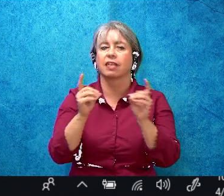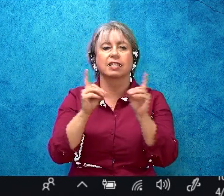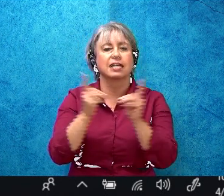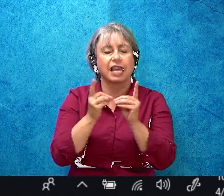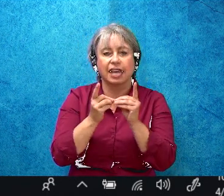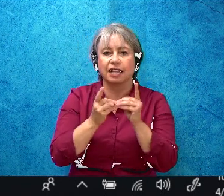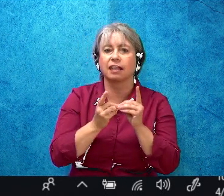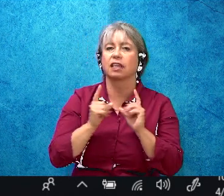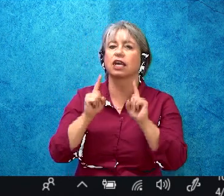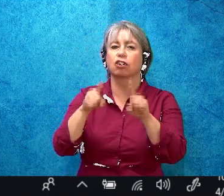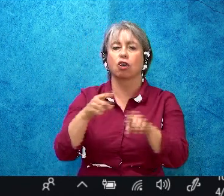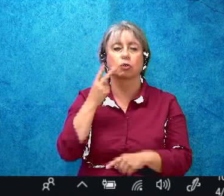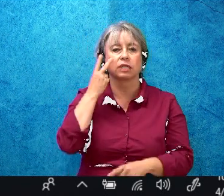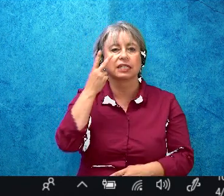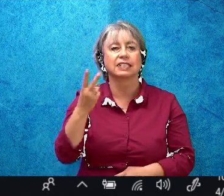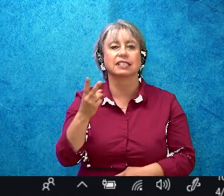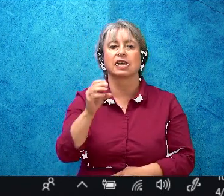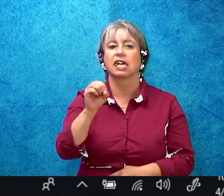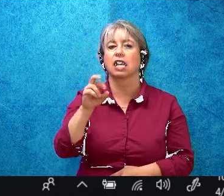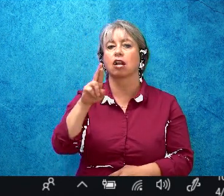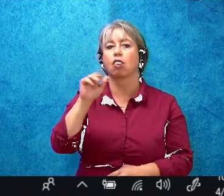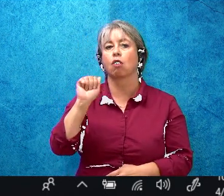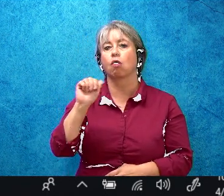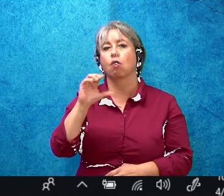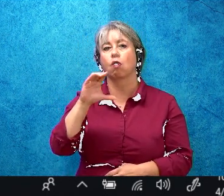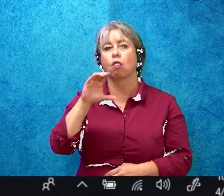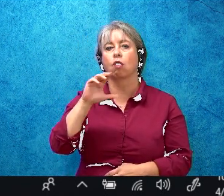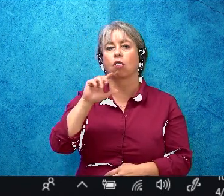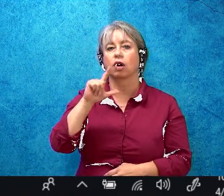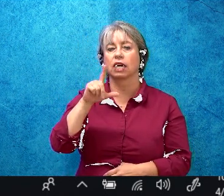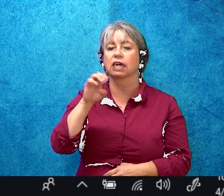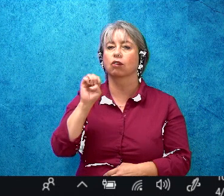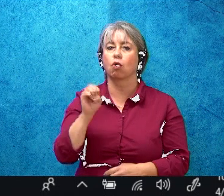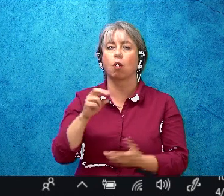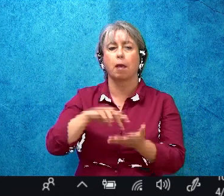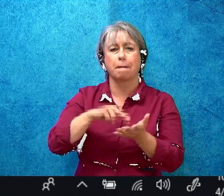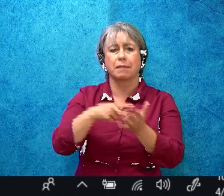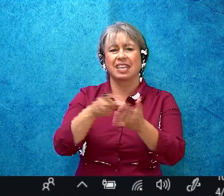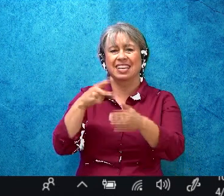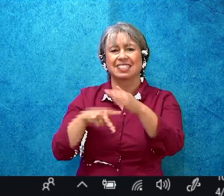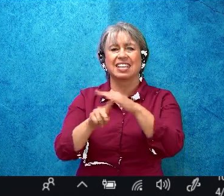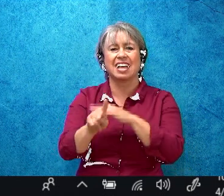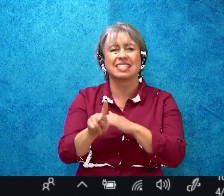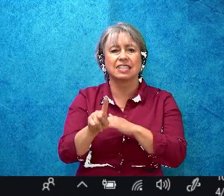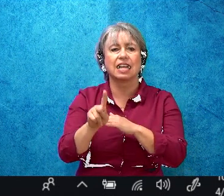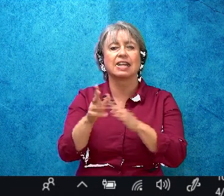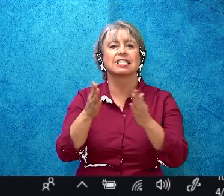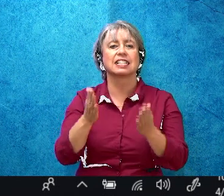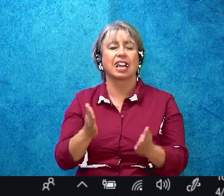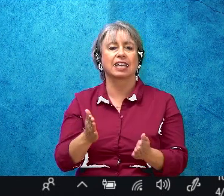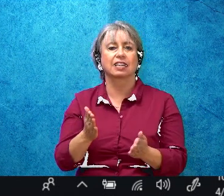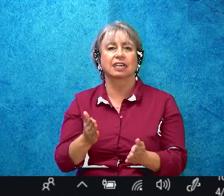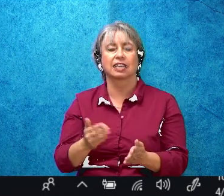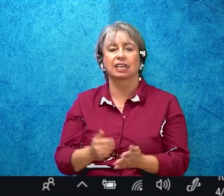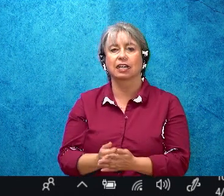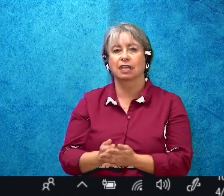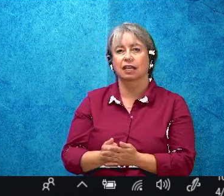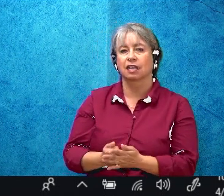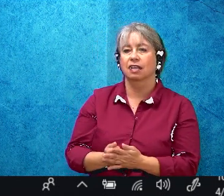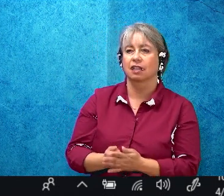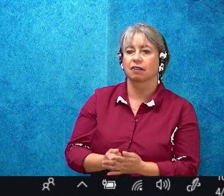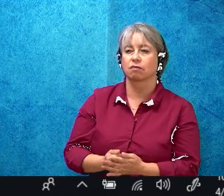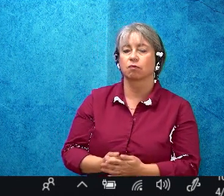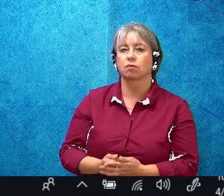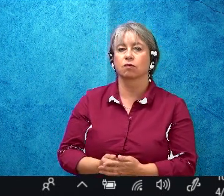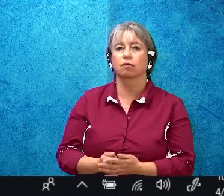oracle, okay? An oracle is like a psychic, all right? If you've seen The Matrix, he goes to see the oracle and they tell him all this prophecy stuff.